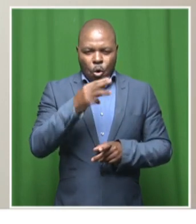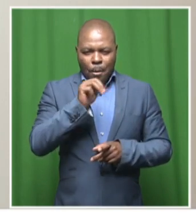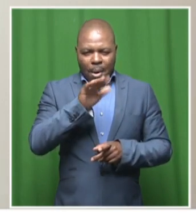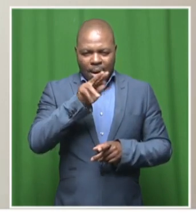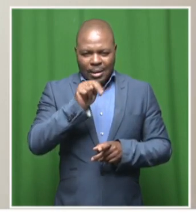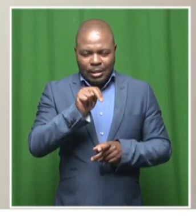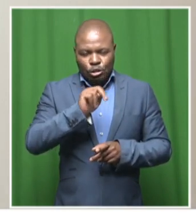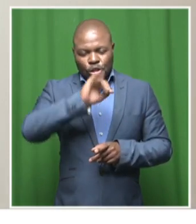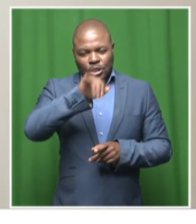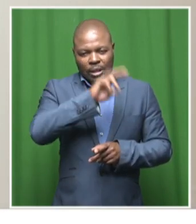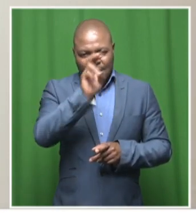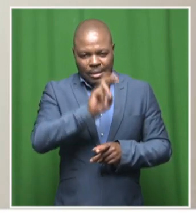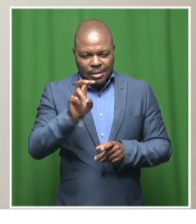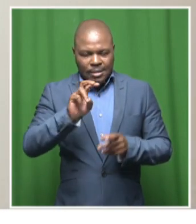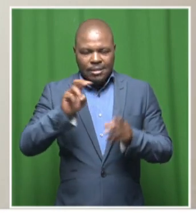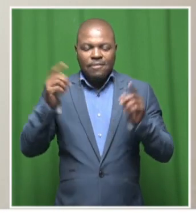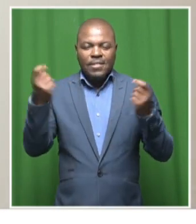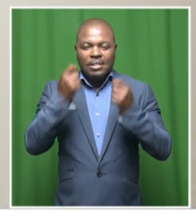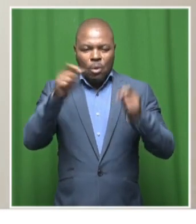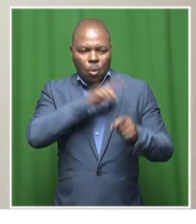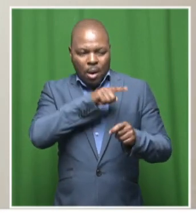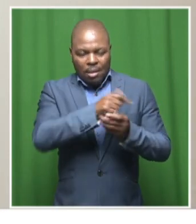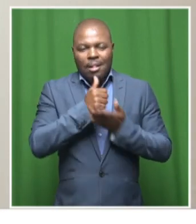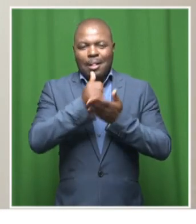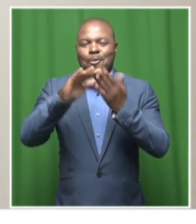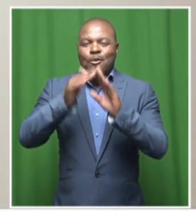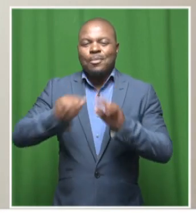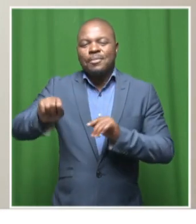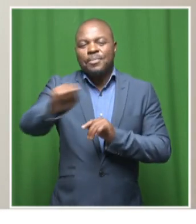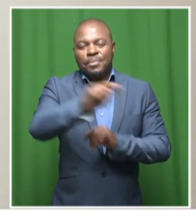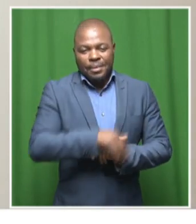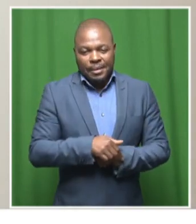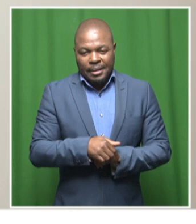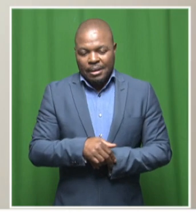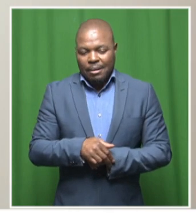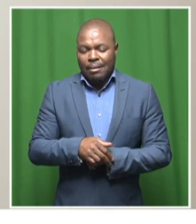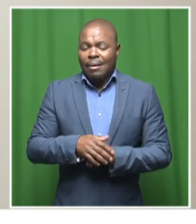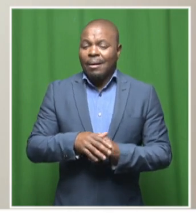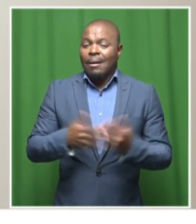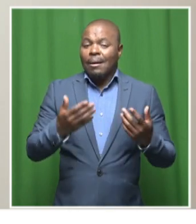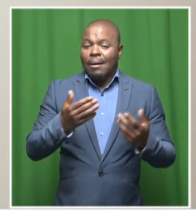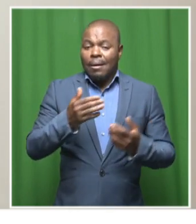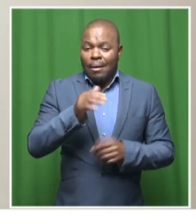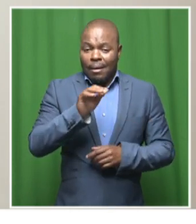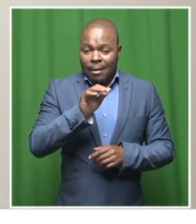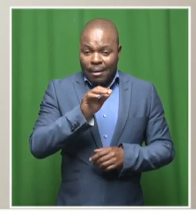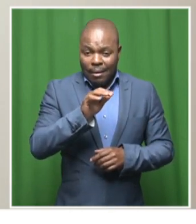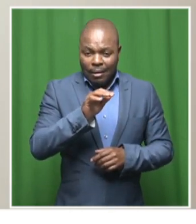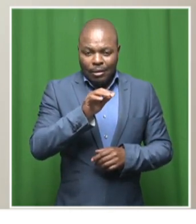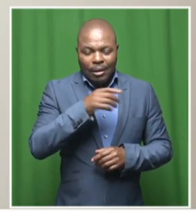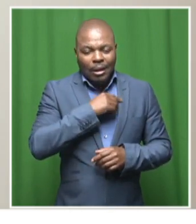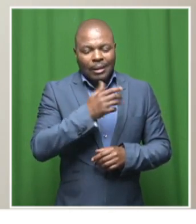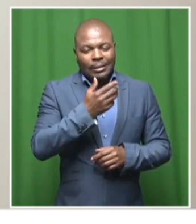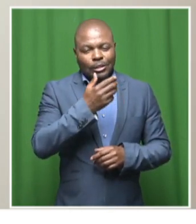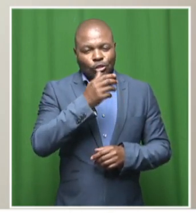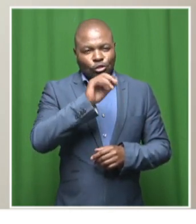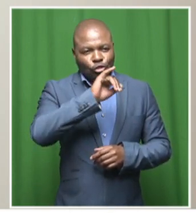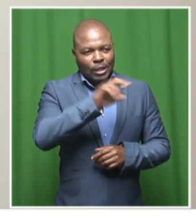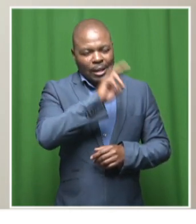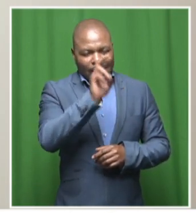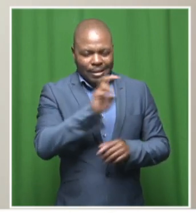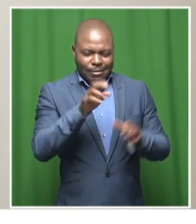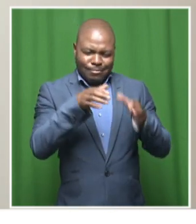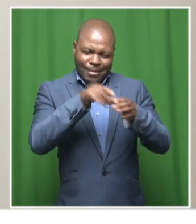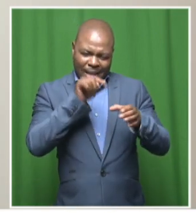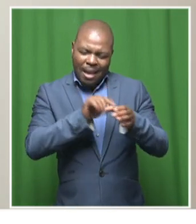because of what they do for the community as well. Okay. We've got Ernie Smith this year, contemporary jazz on our stage this